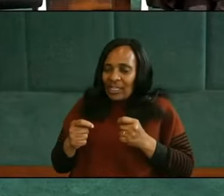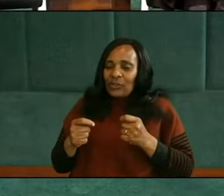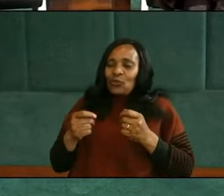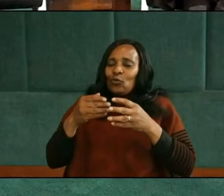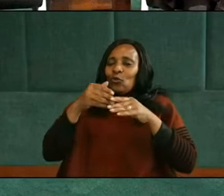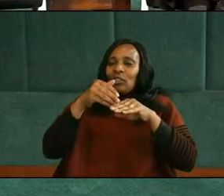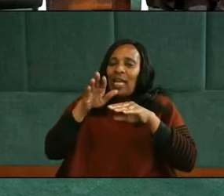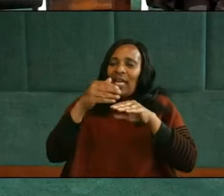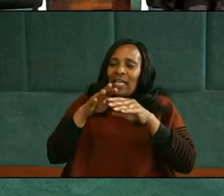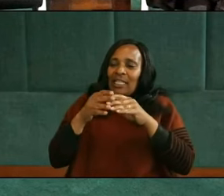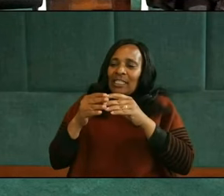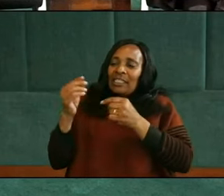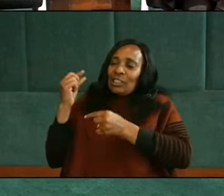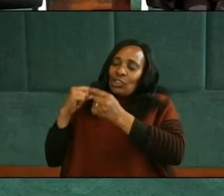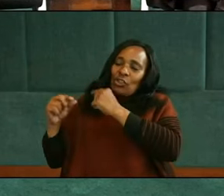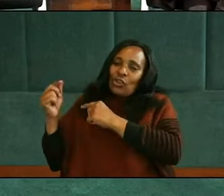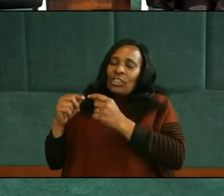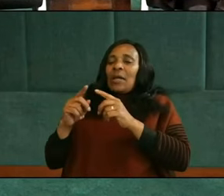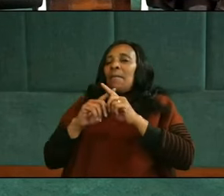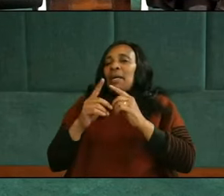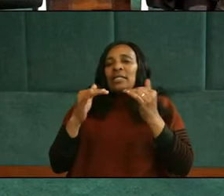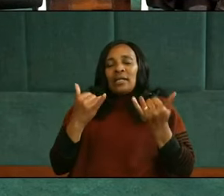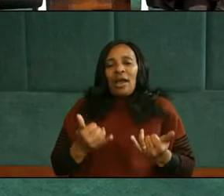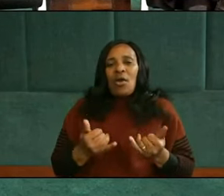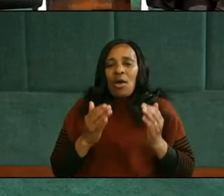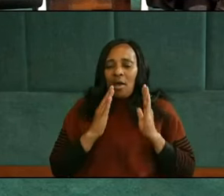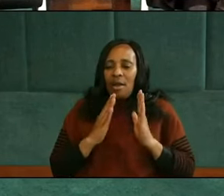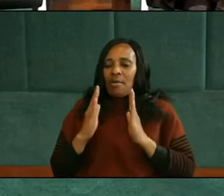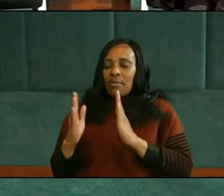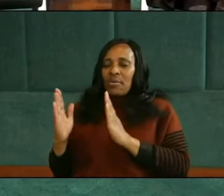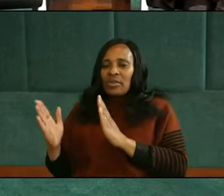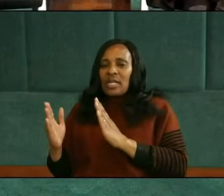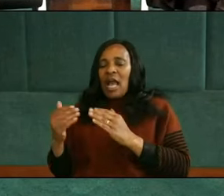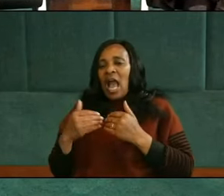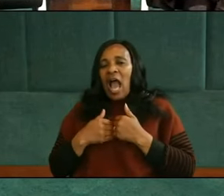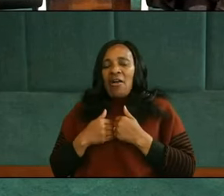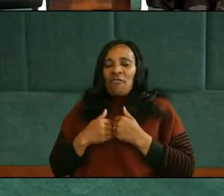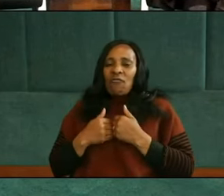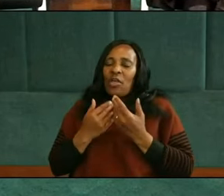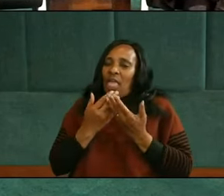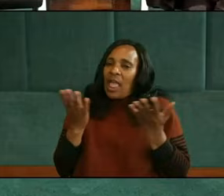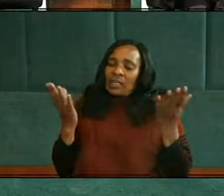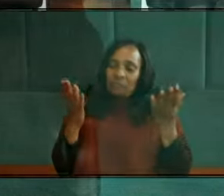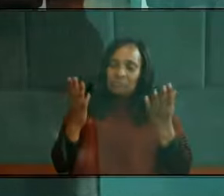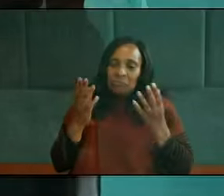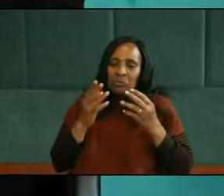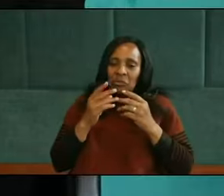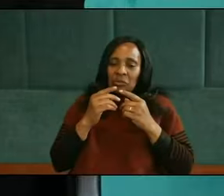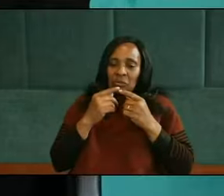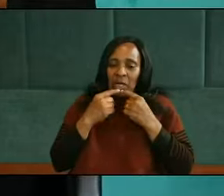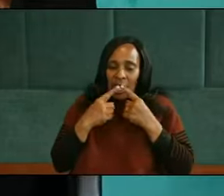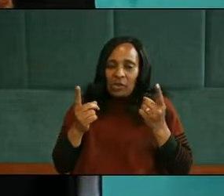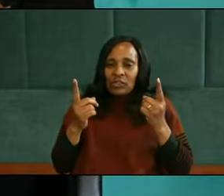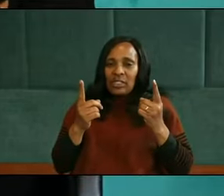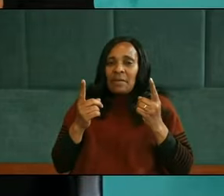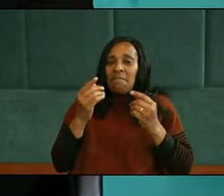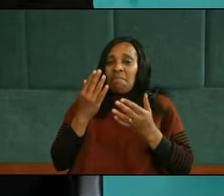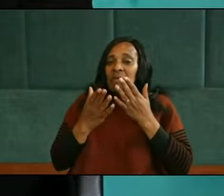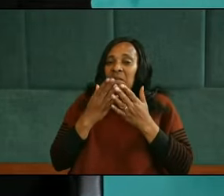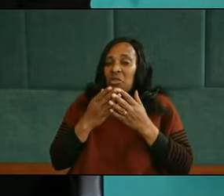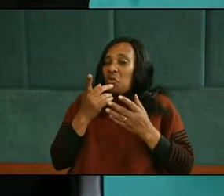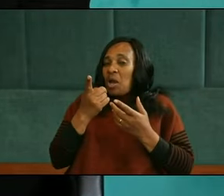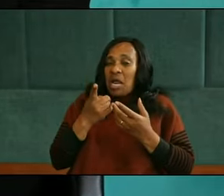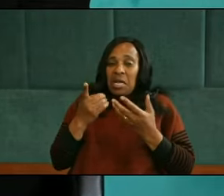genealogy, but you know, a library doesn't have your personal information of your genealogy unless you're like super